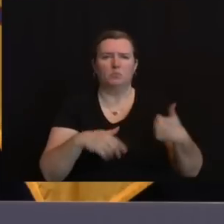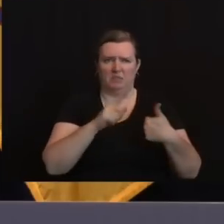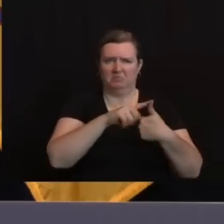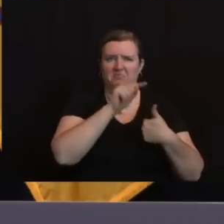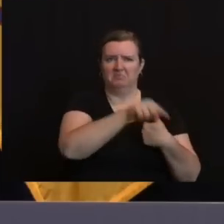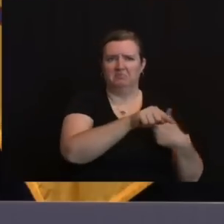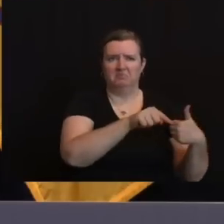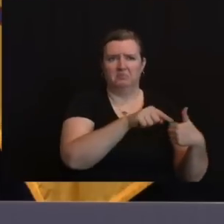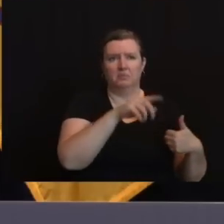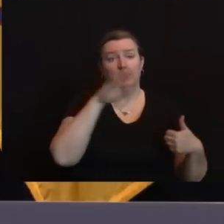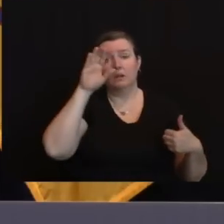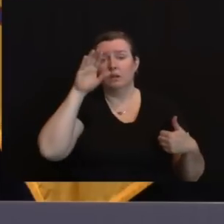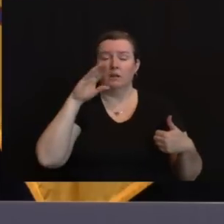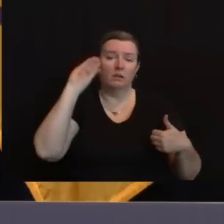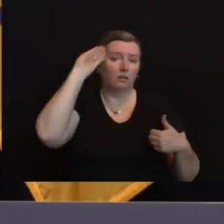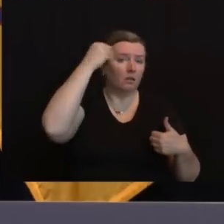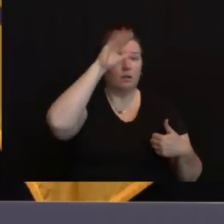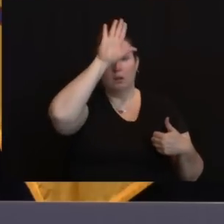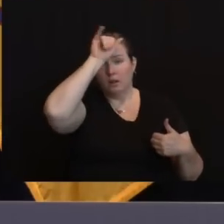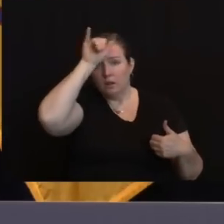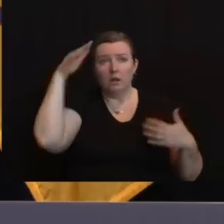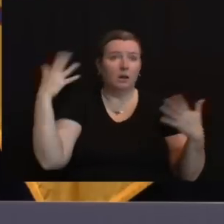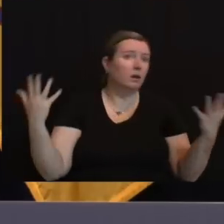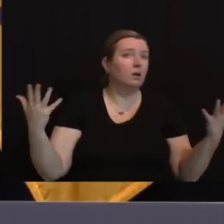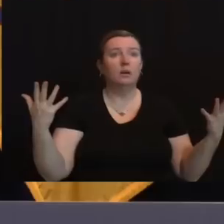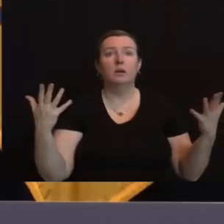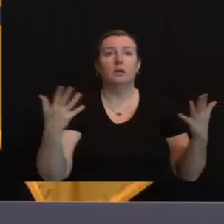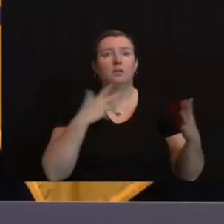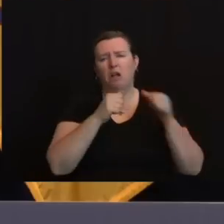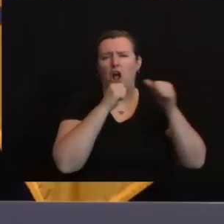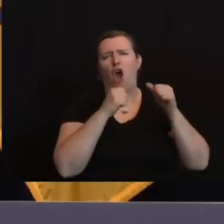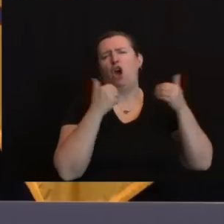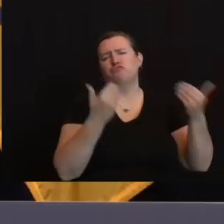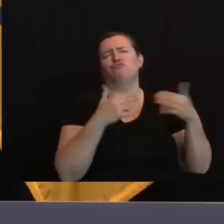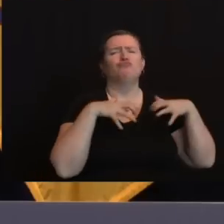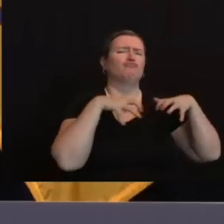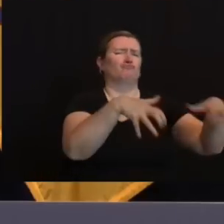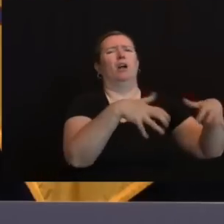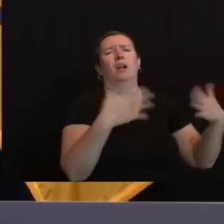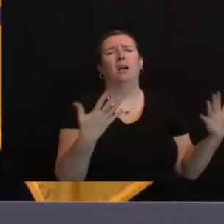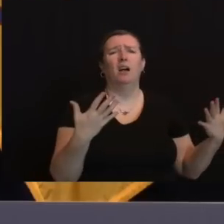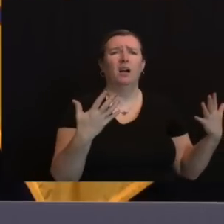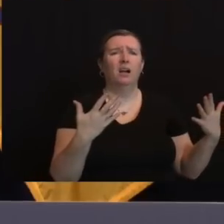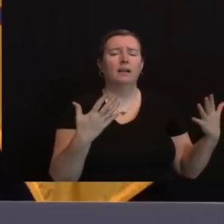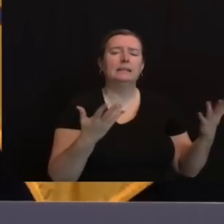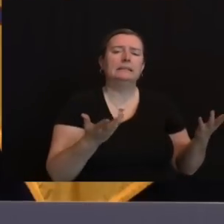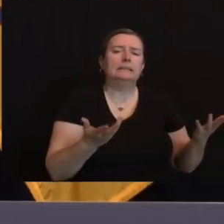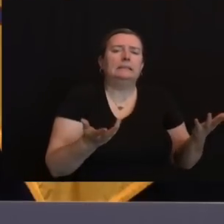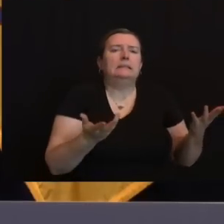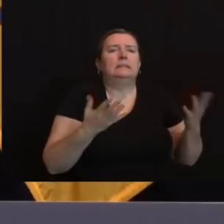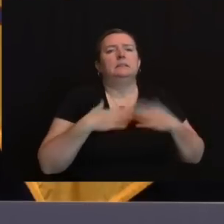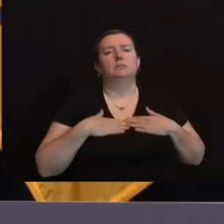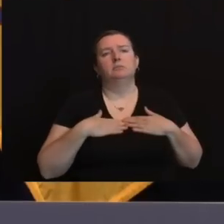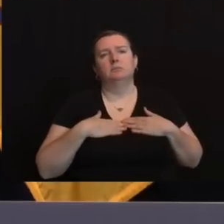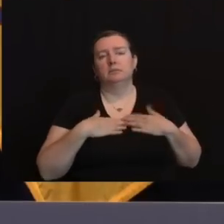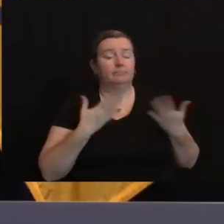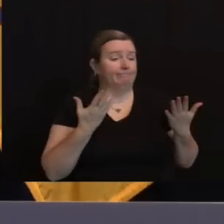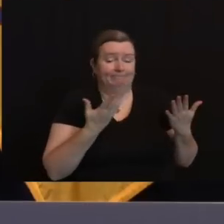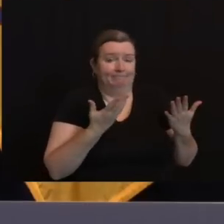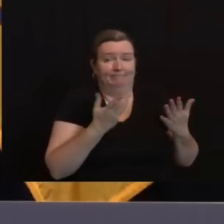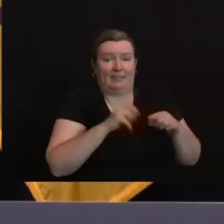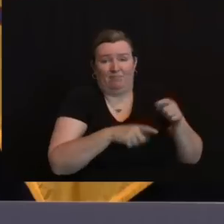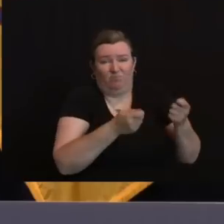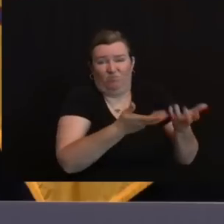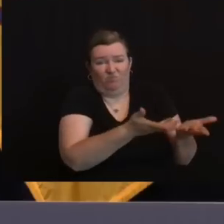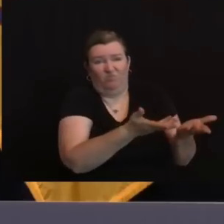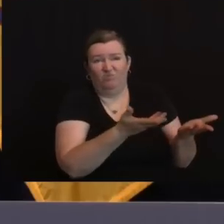behavior, particularly the pictures of those outside bars that we've been seeing, and we've spoken of that. That just can't happen. We've spoken to the